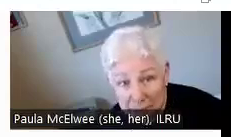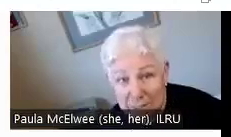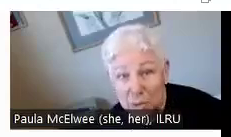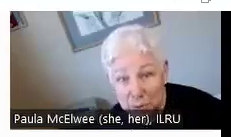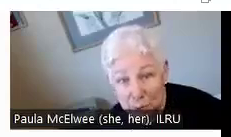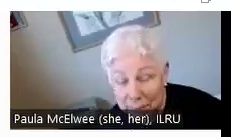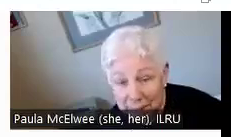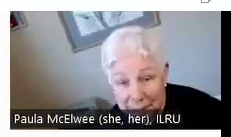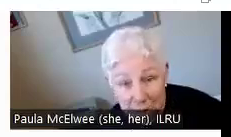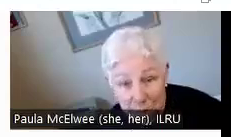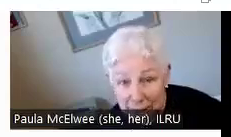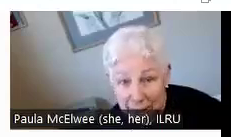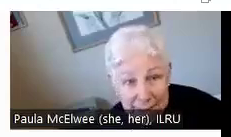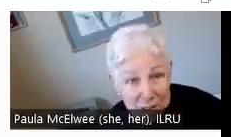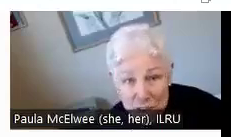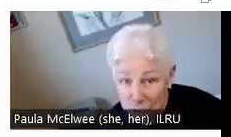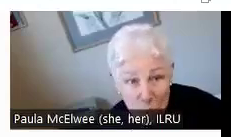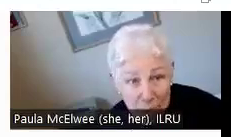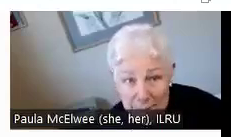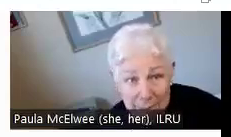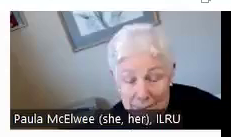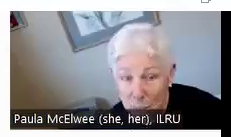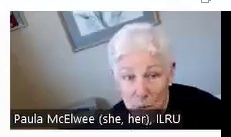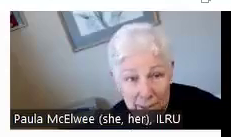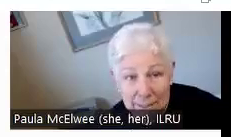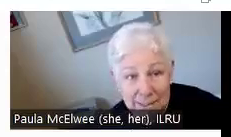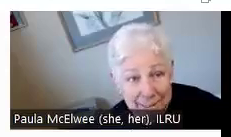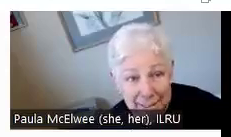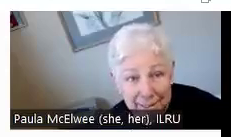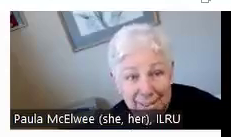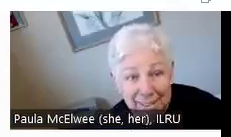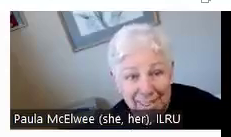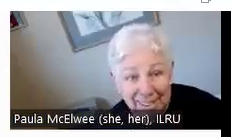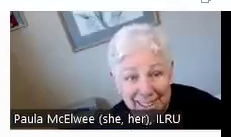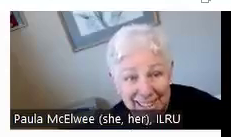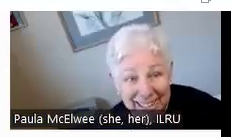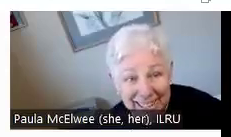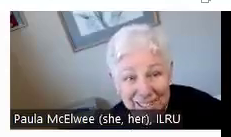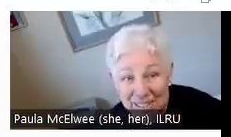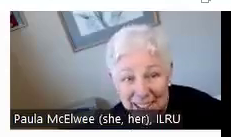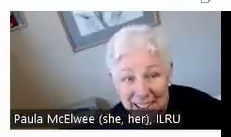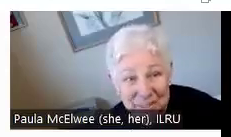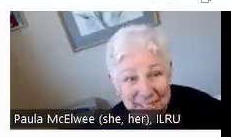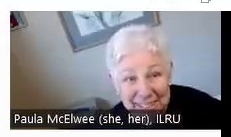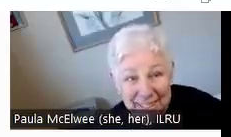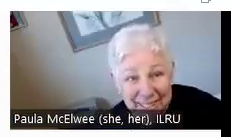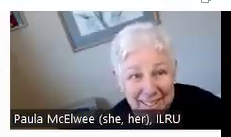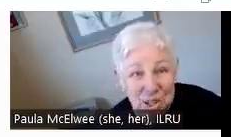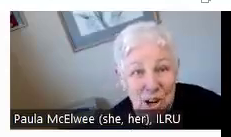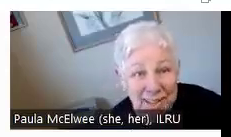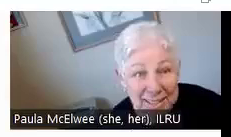and posted. So if you have anything you want to ask that you don't want someone else to see, you don't have